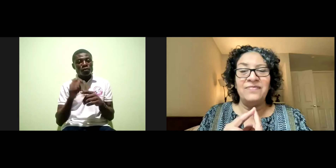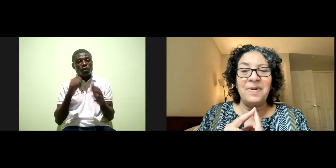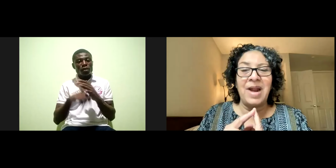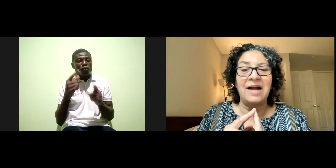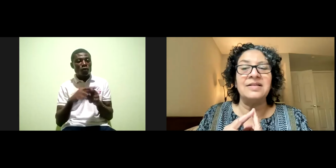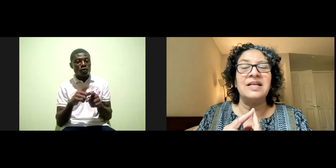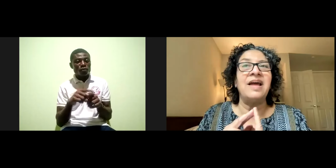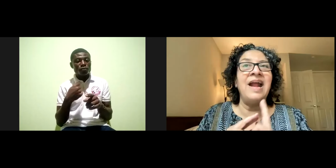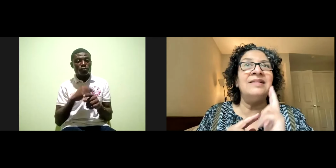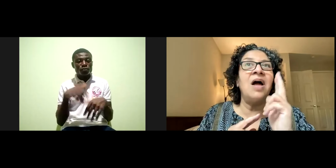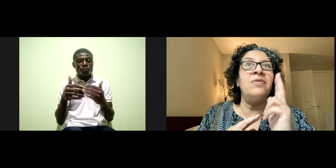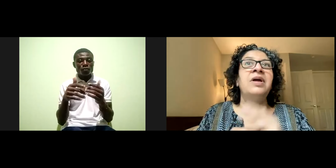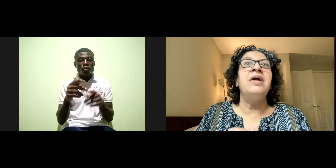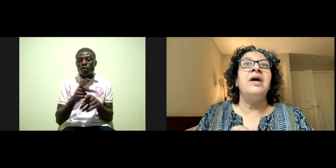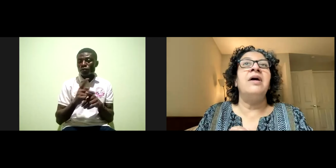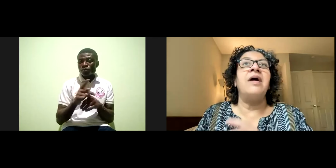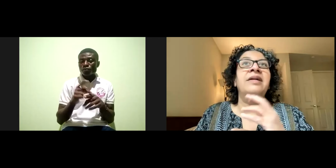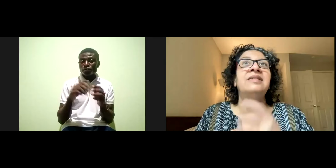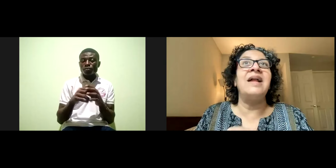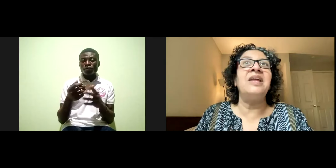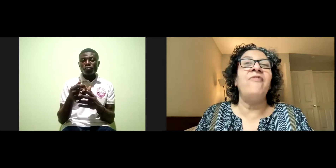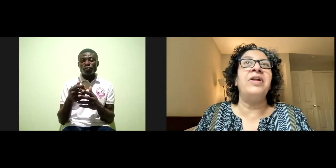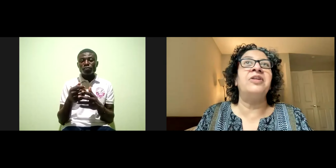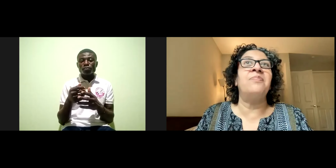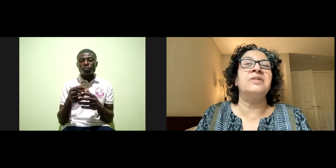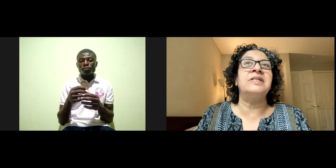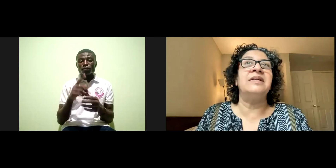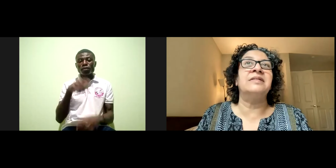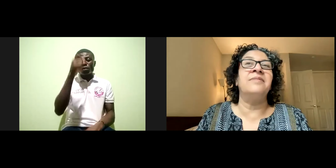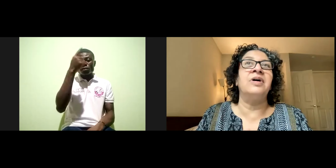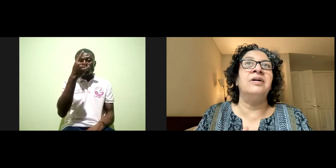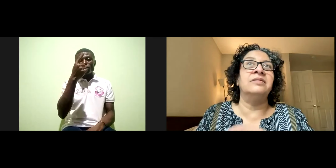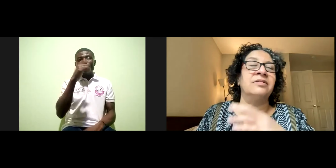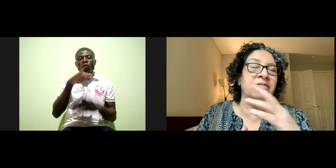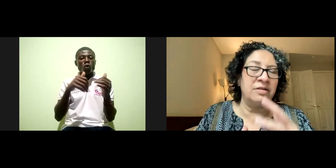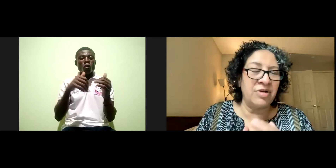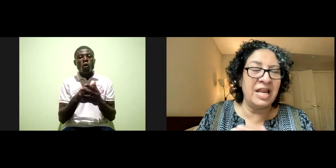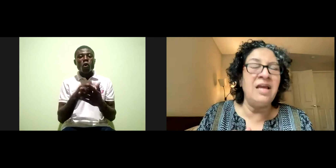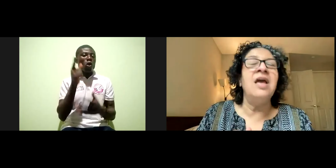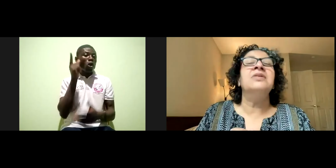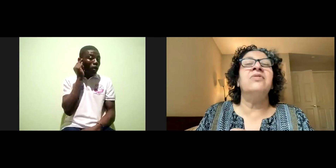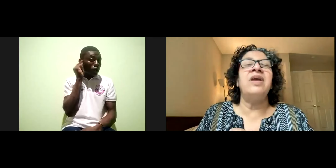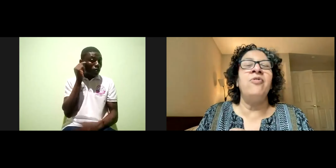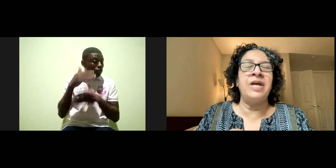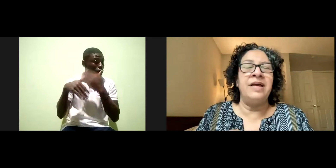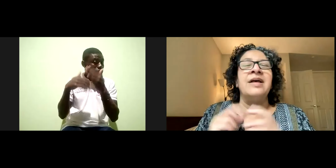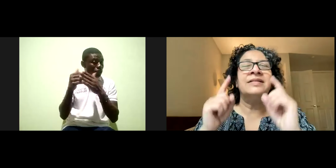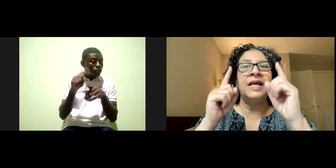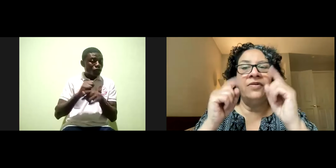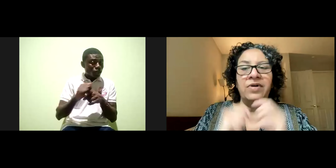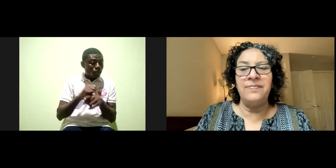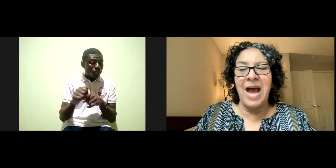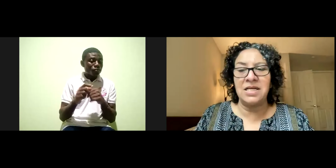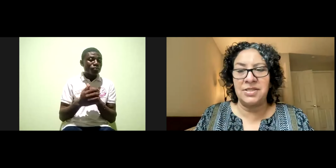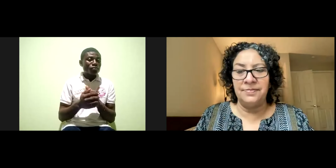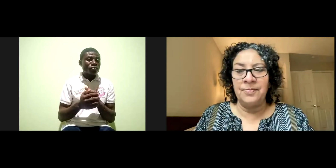we give them a practice in the end sound, understanding of auditory processing training. So, okay, say